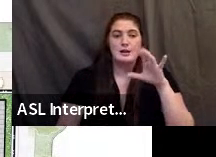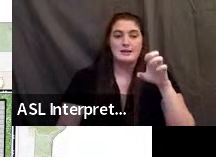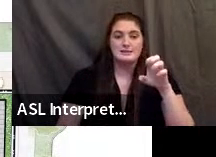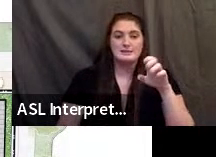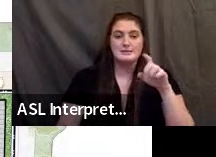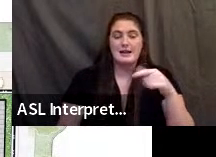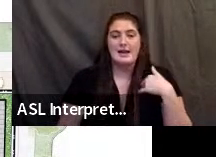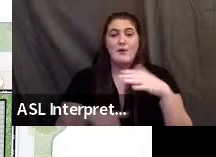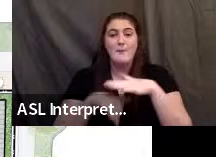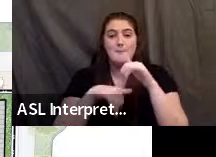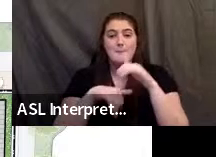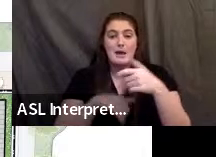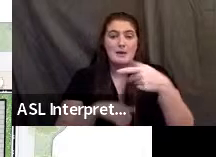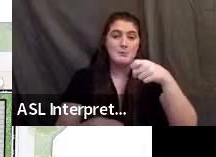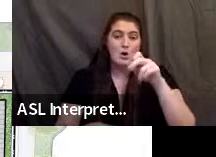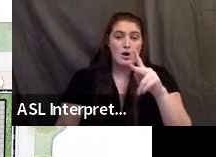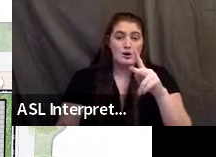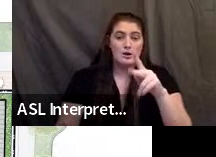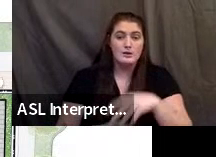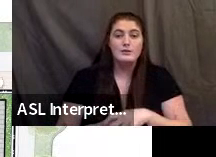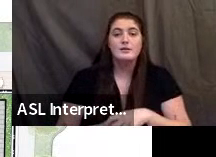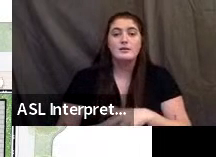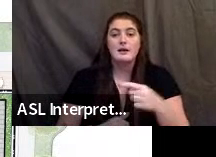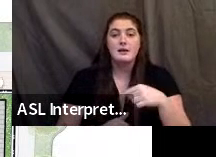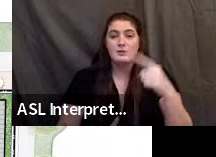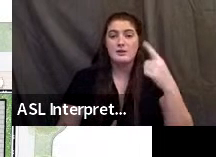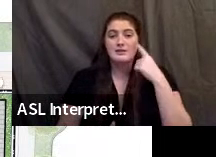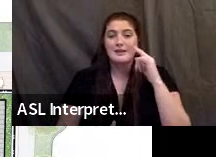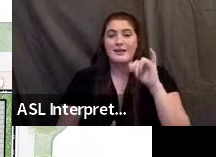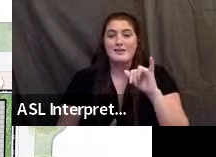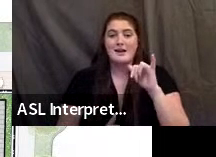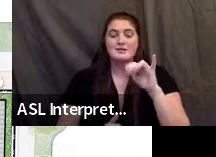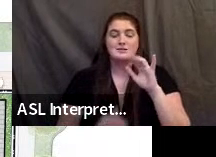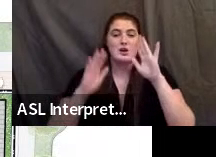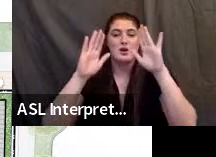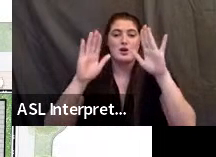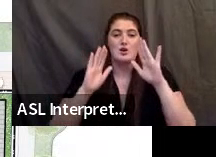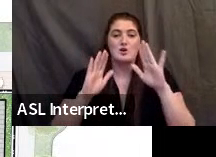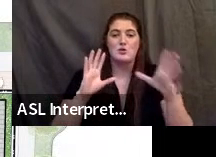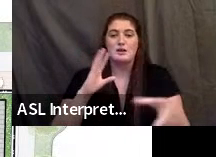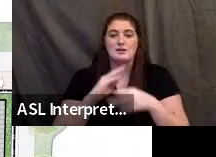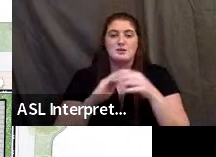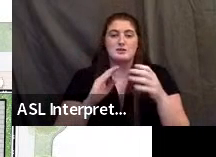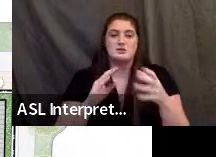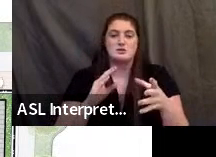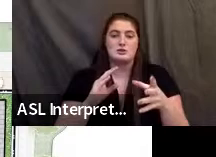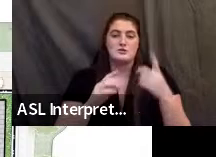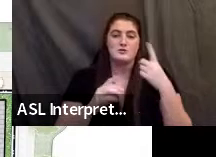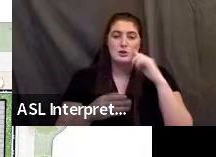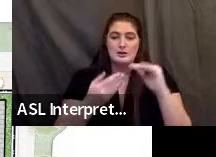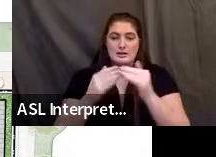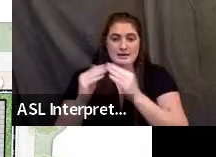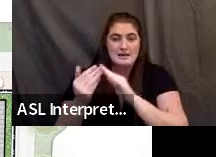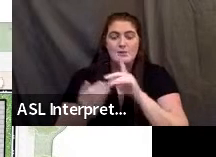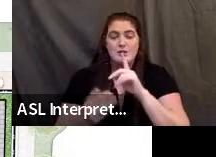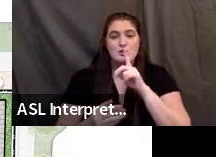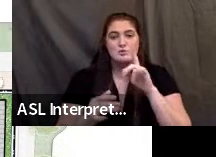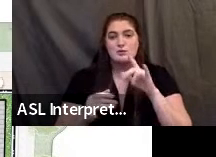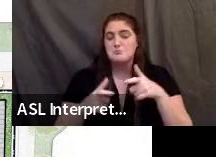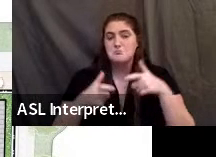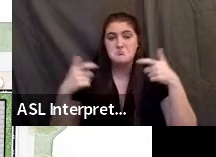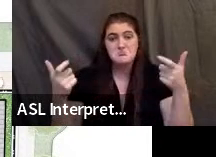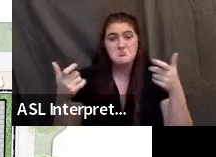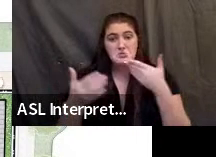park. And we think that that is a great amenity to add back to the neighborhood. It's really generously